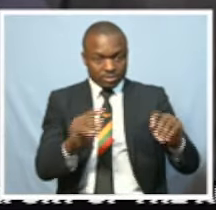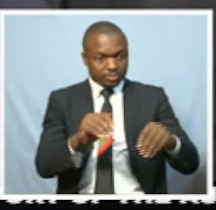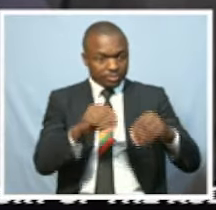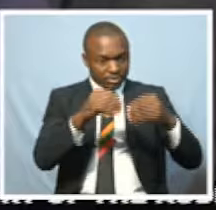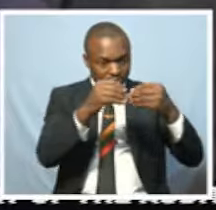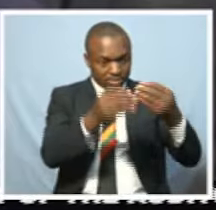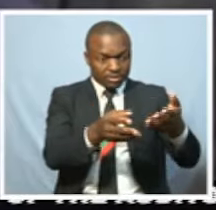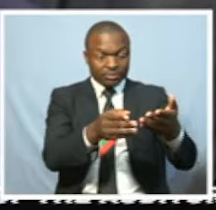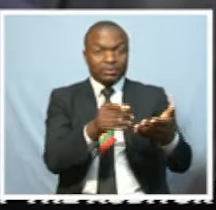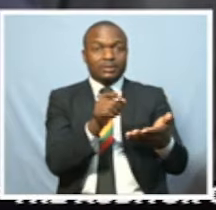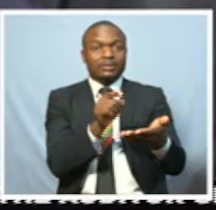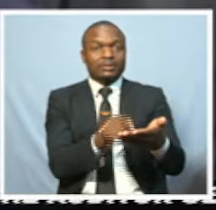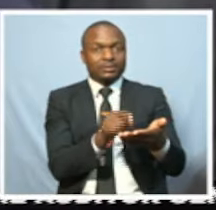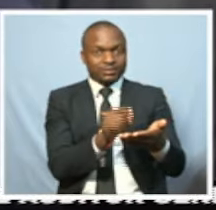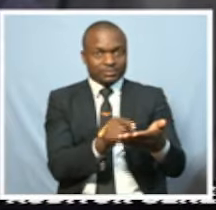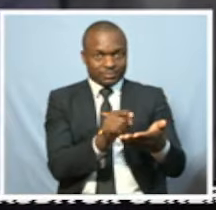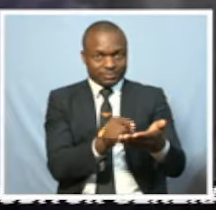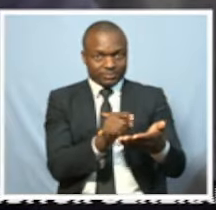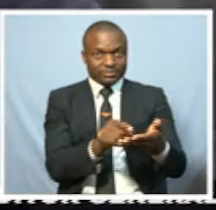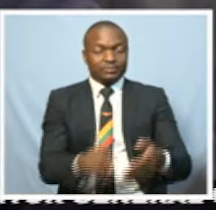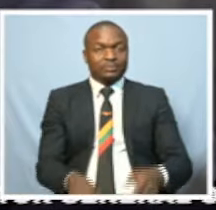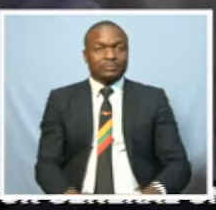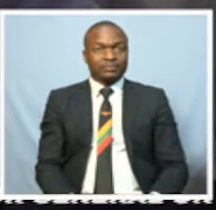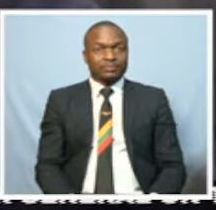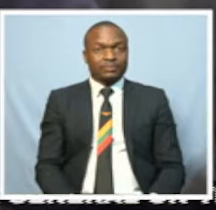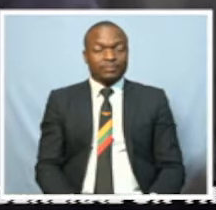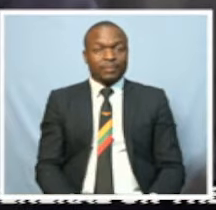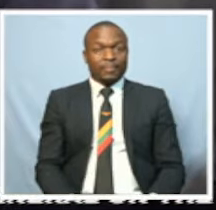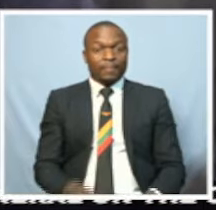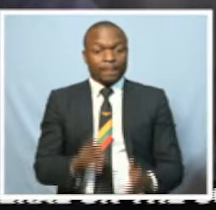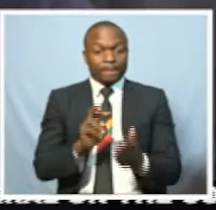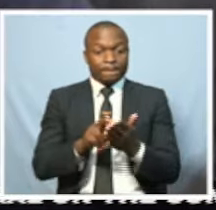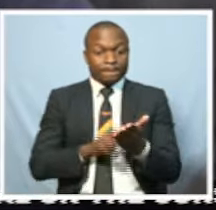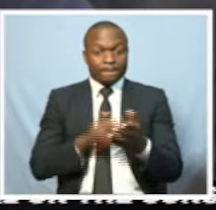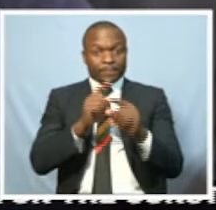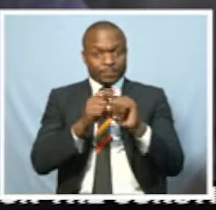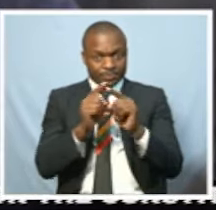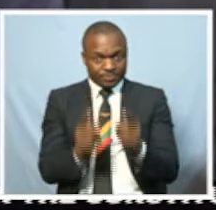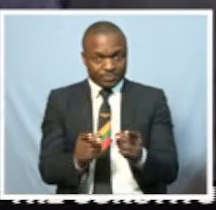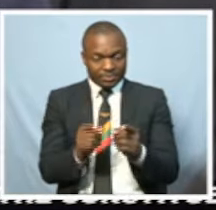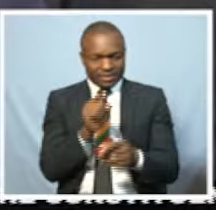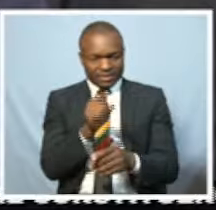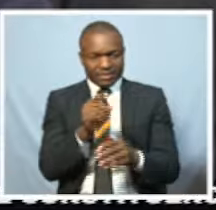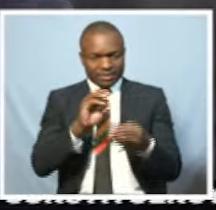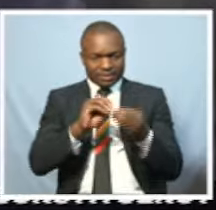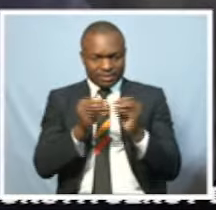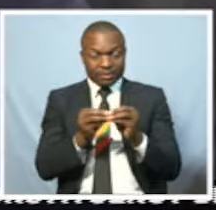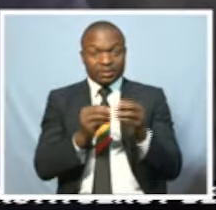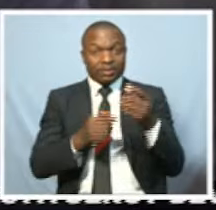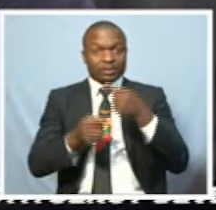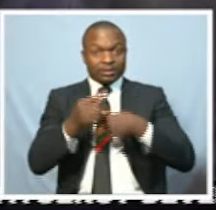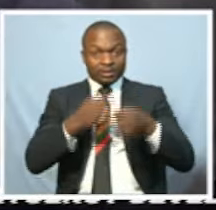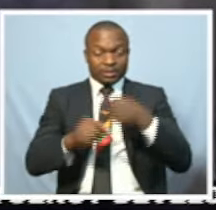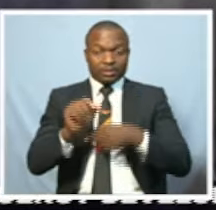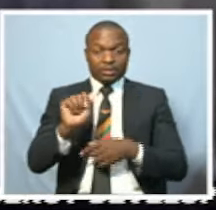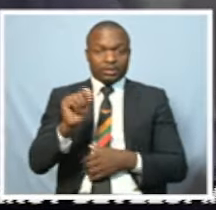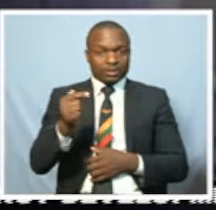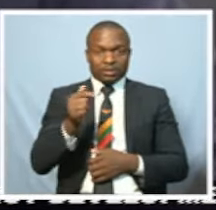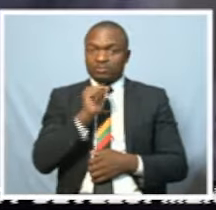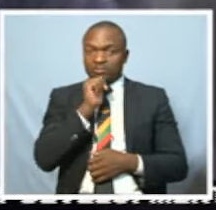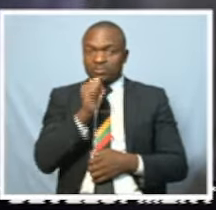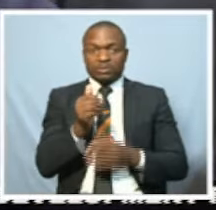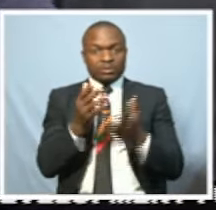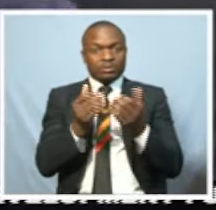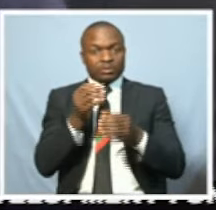this in our memorandum. However, that figure is coming from the Auditor General. We just didn't want